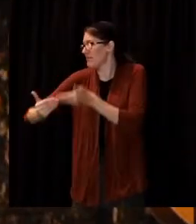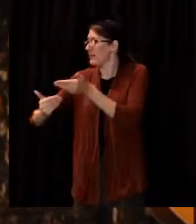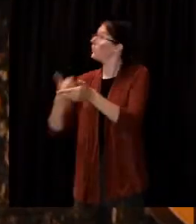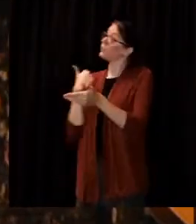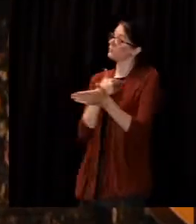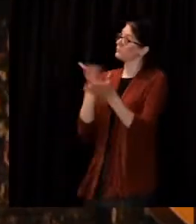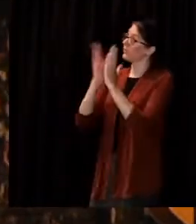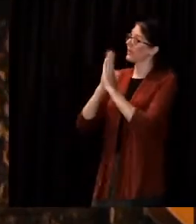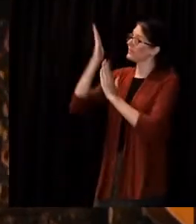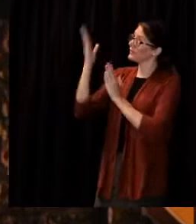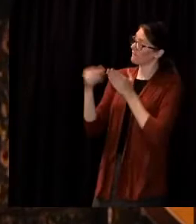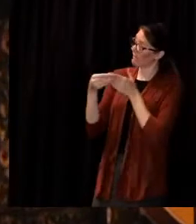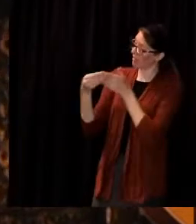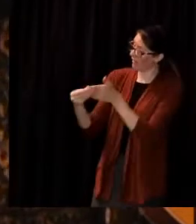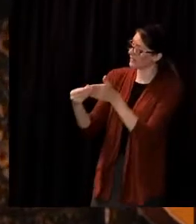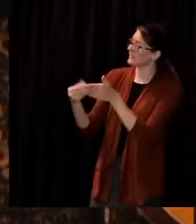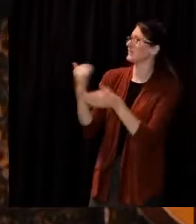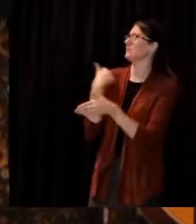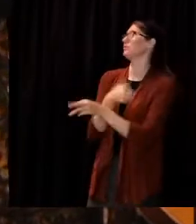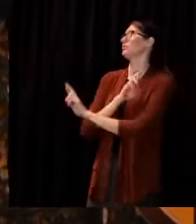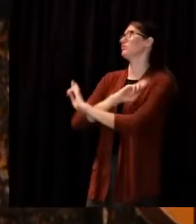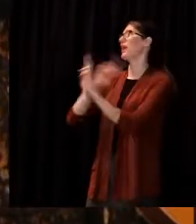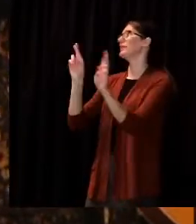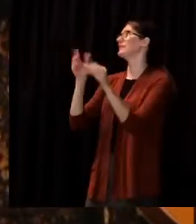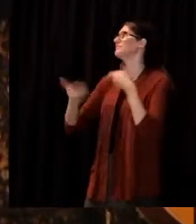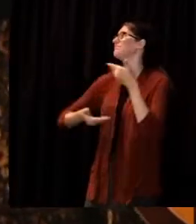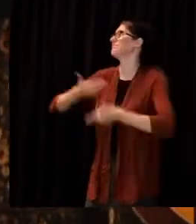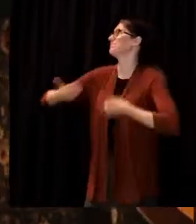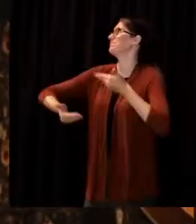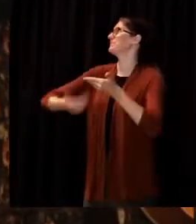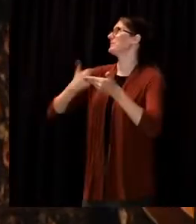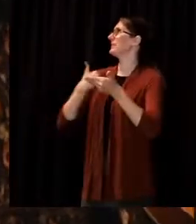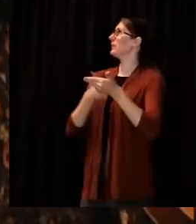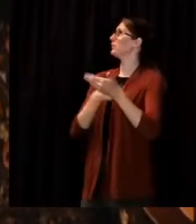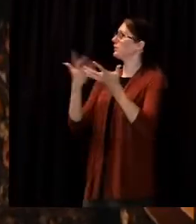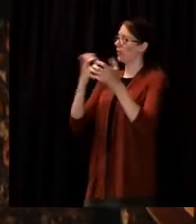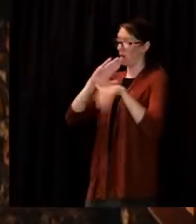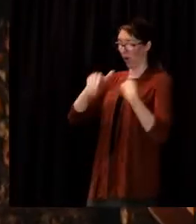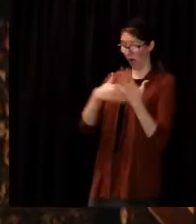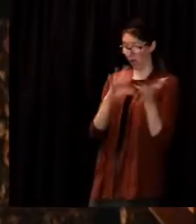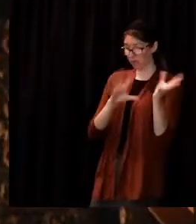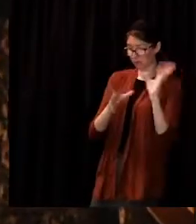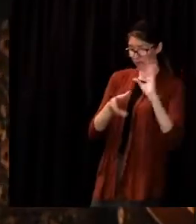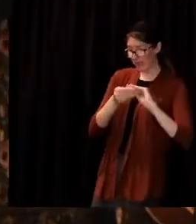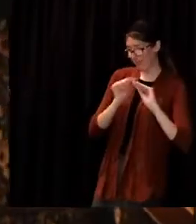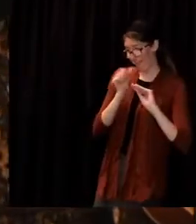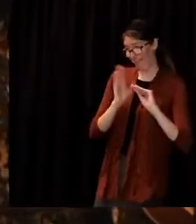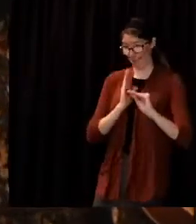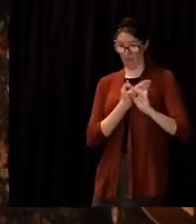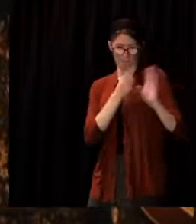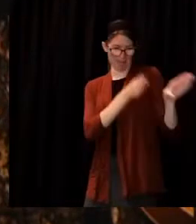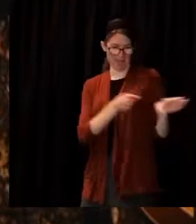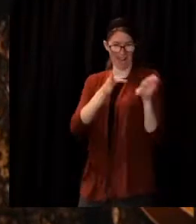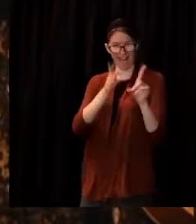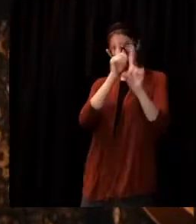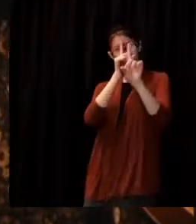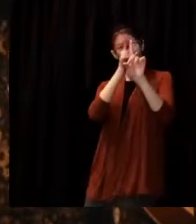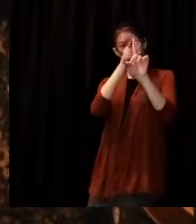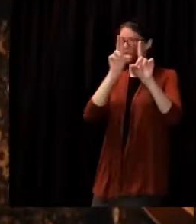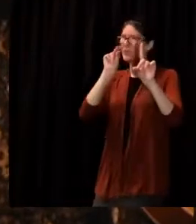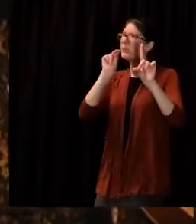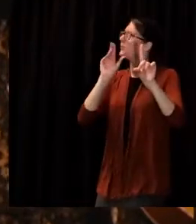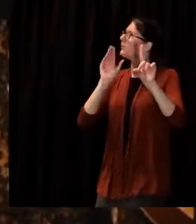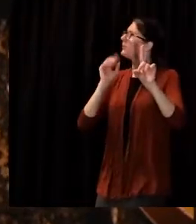you've directed us, and we are ready to go. And we want all of this not to be our grand plans. We want it to be an act